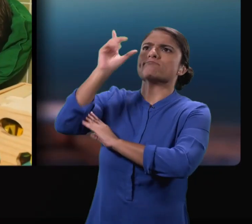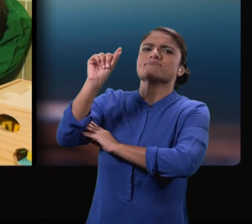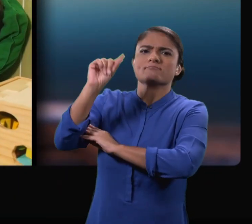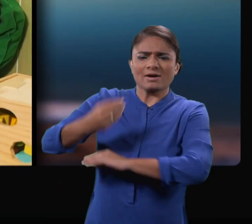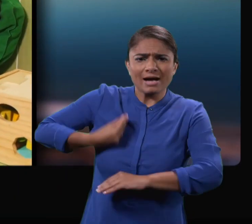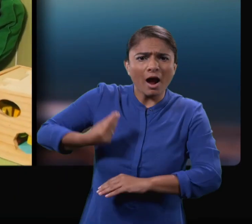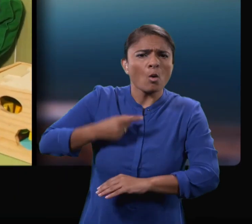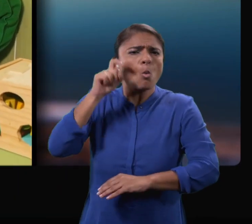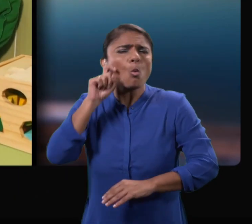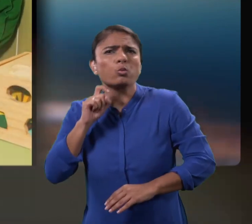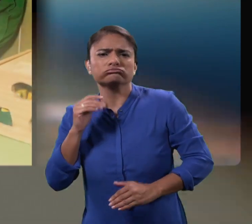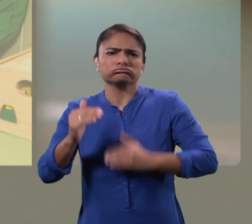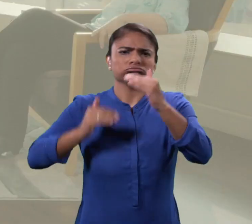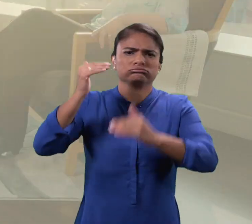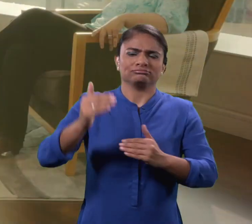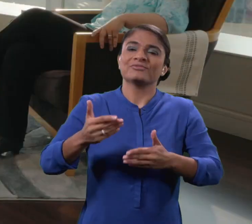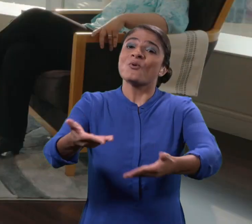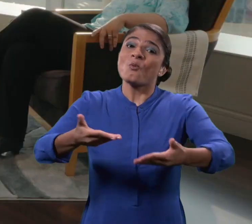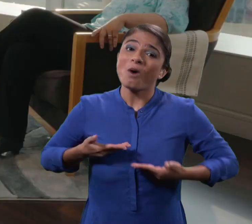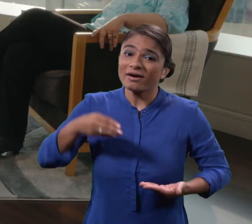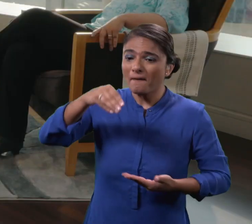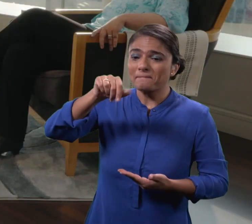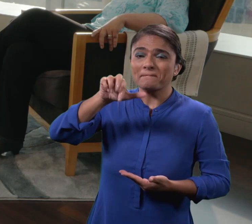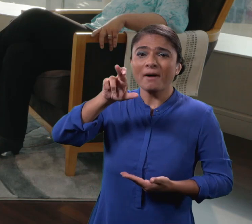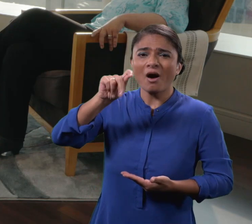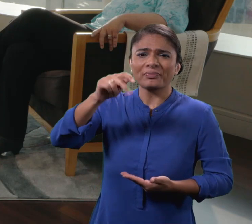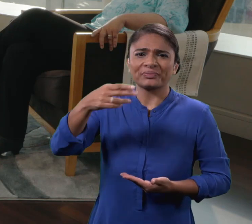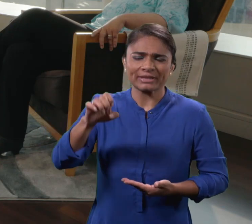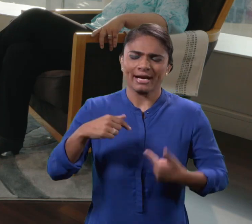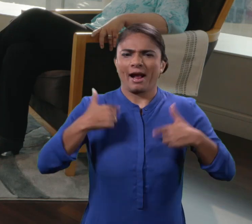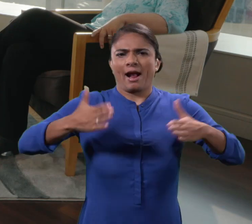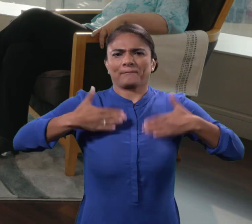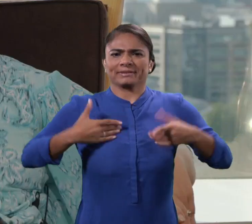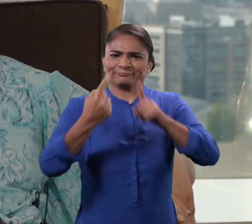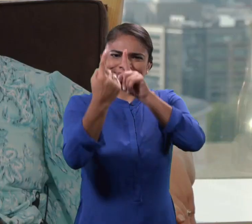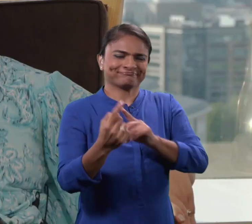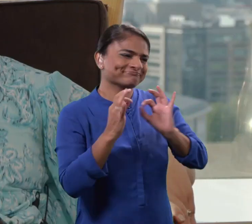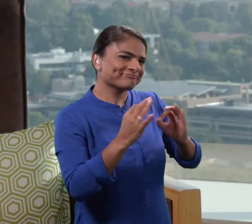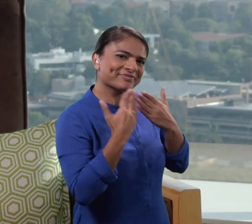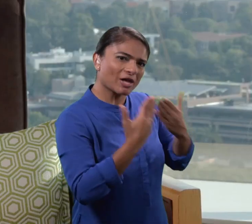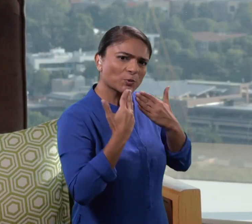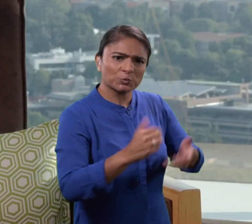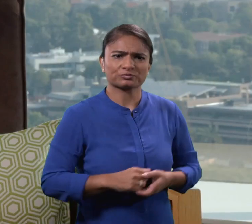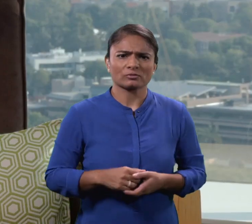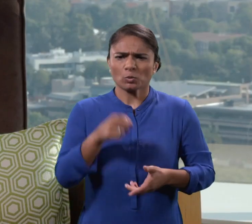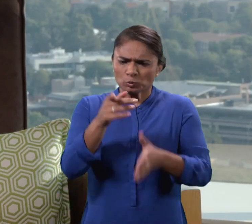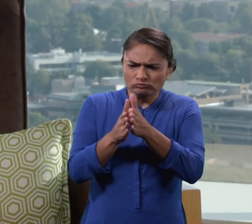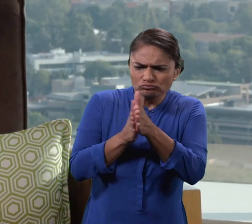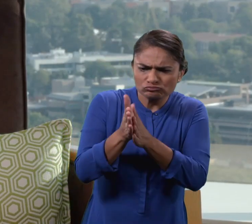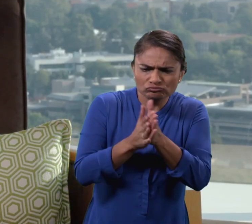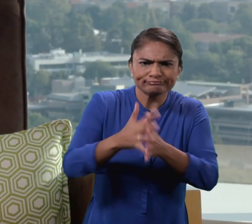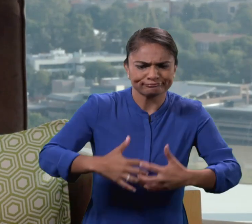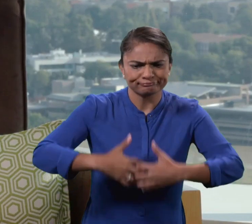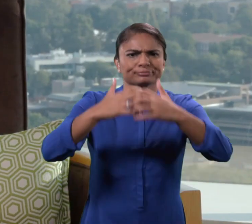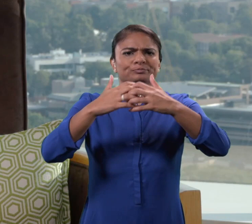for both the young and old. Welcome, Marthe-Marie. It's such a pleasure having you with us. Thank you. What motivated you to